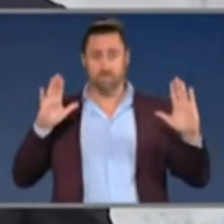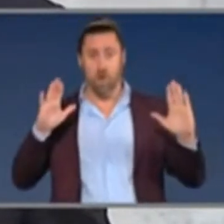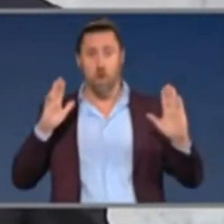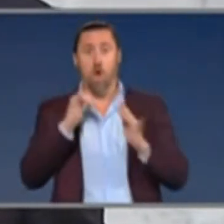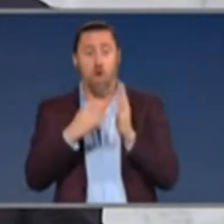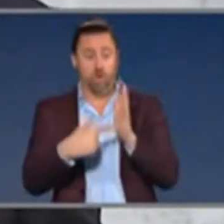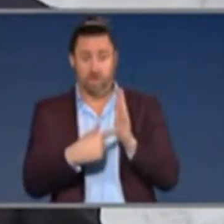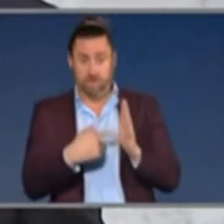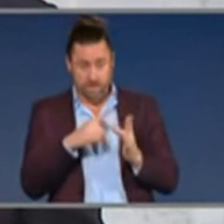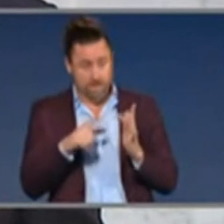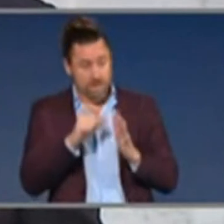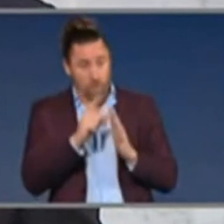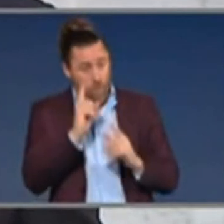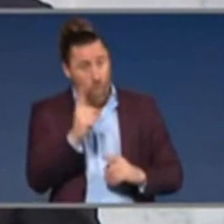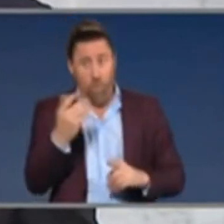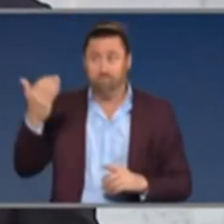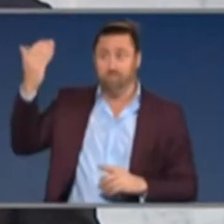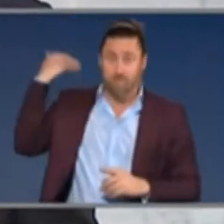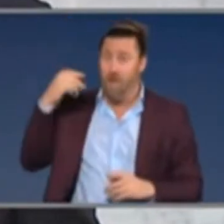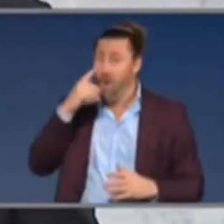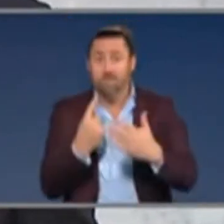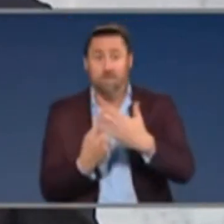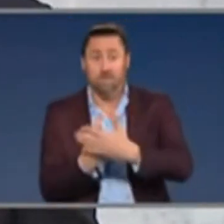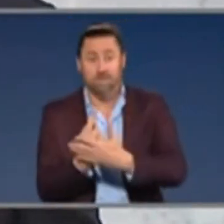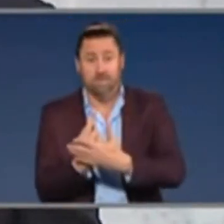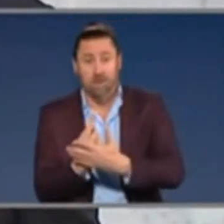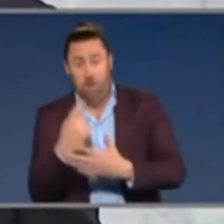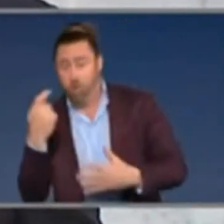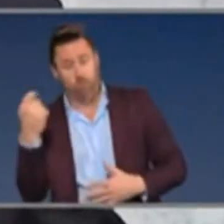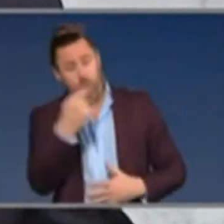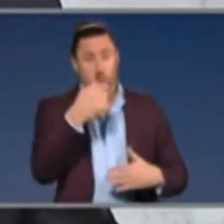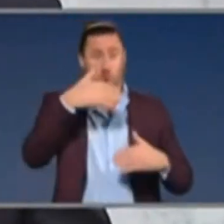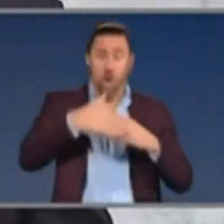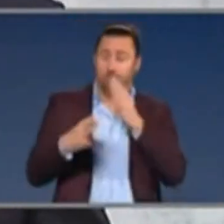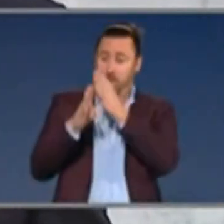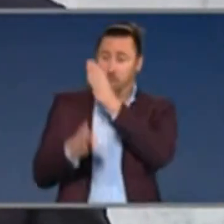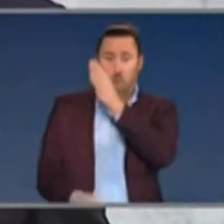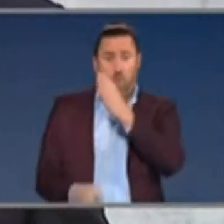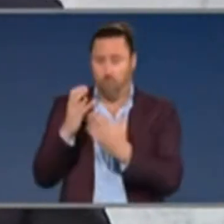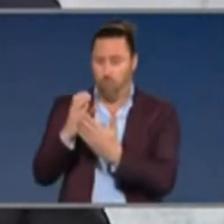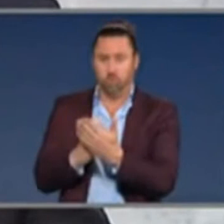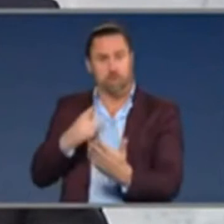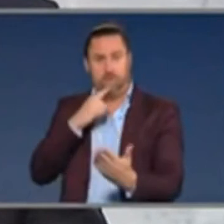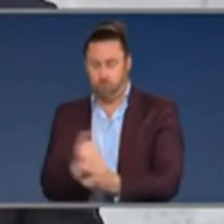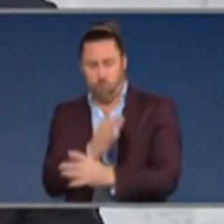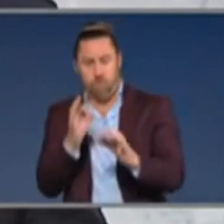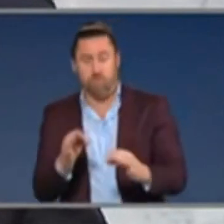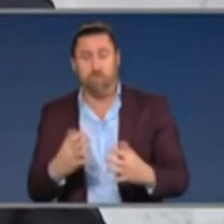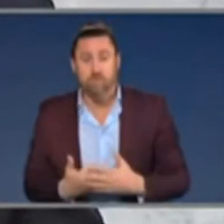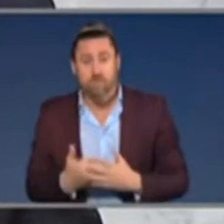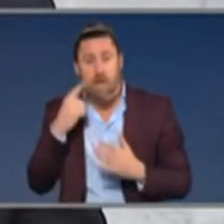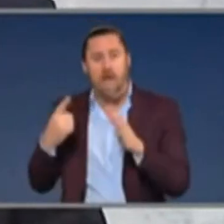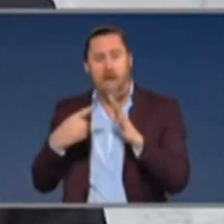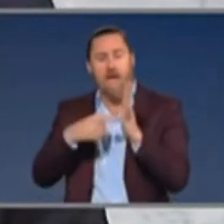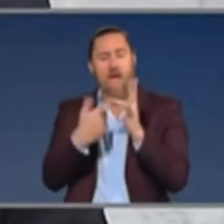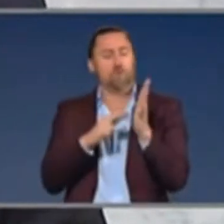Premiers that this was likely to occur. I fear that it will result, based on the advice I had from the